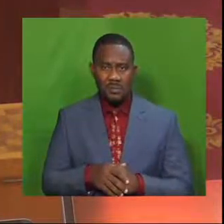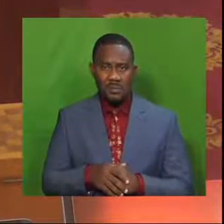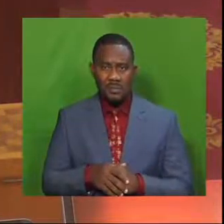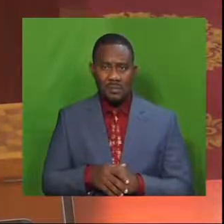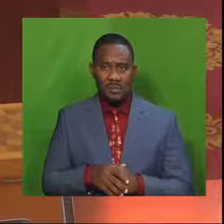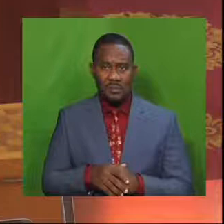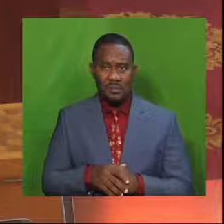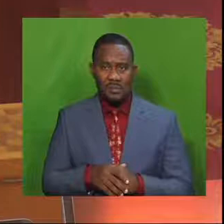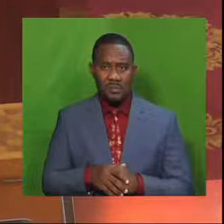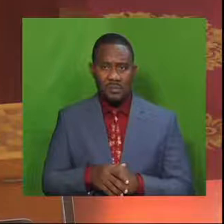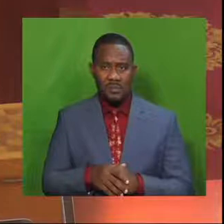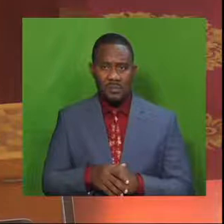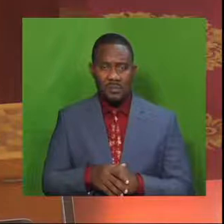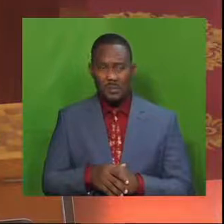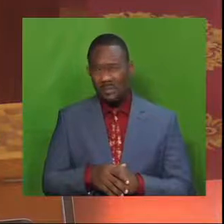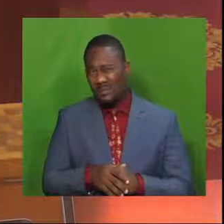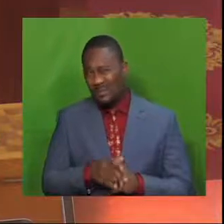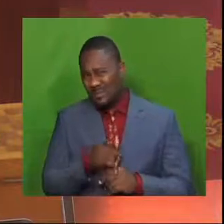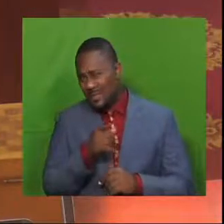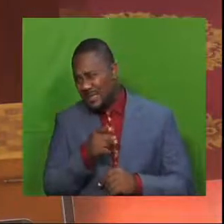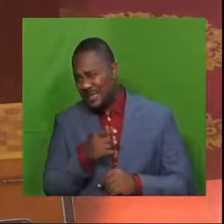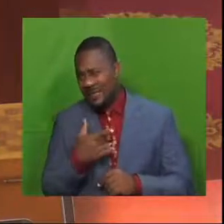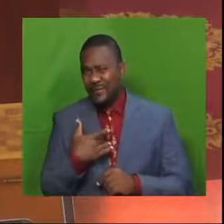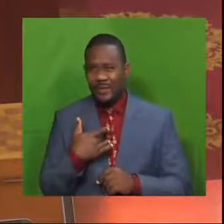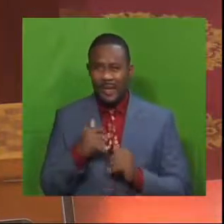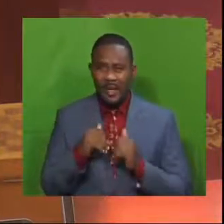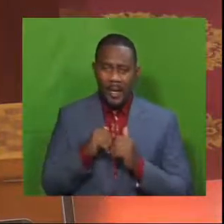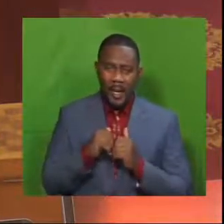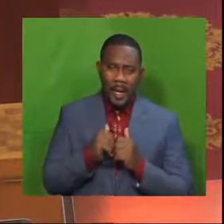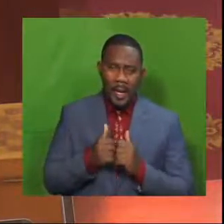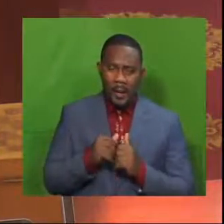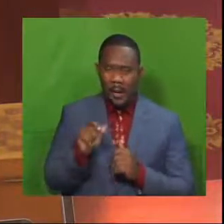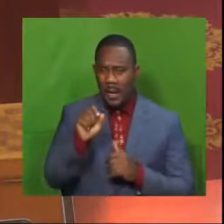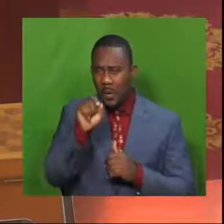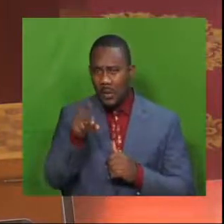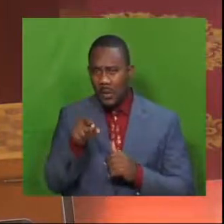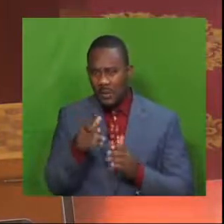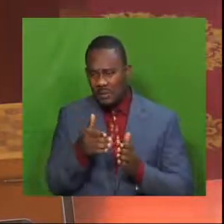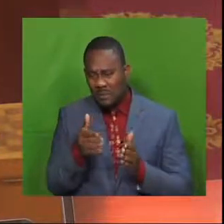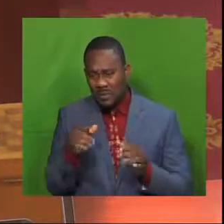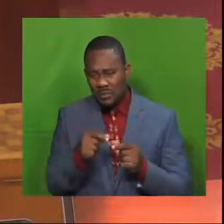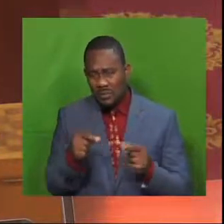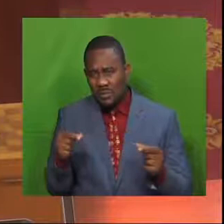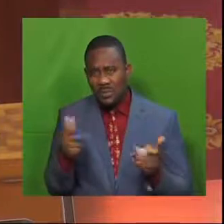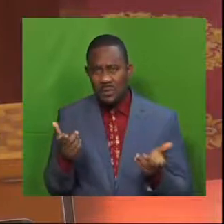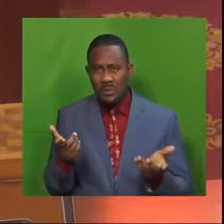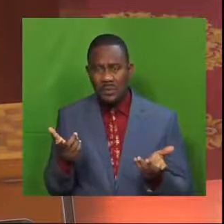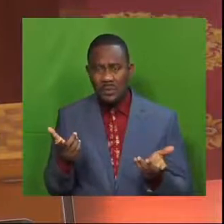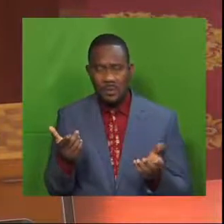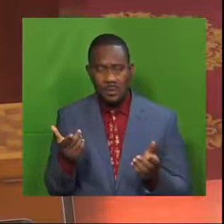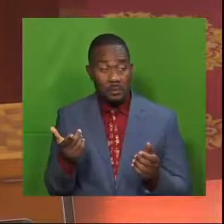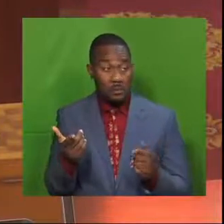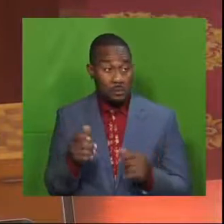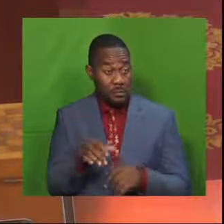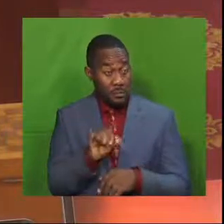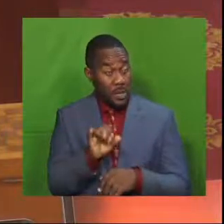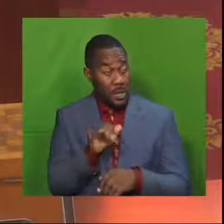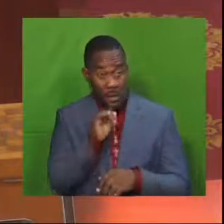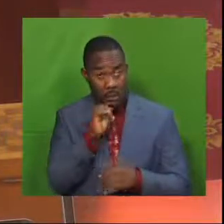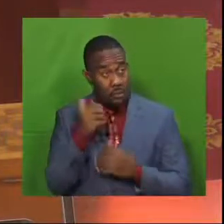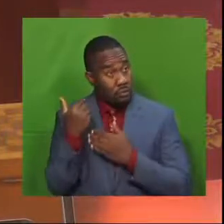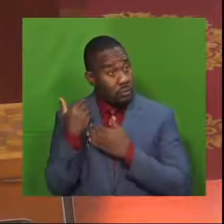He is concerned about how the question is structured. That is not the business committee's